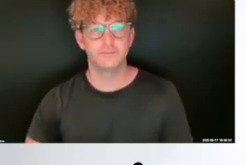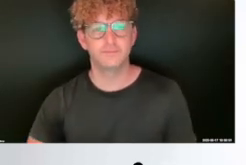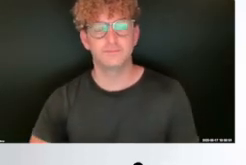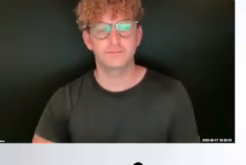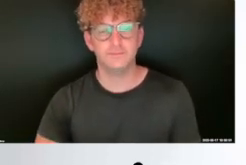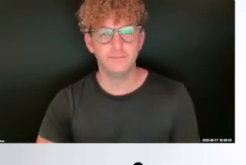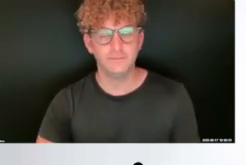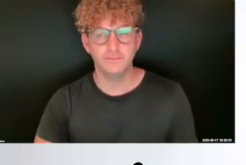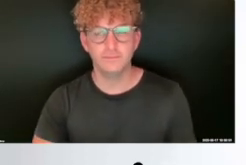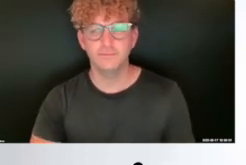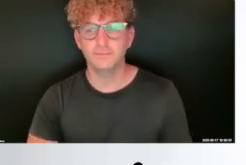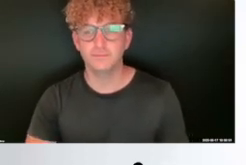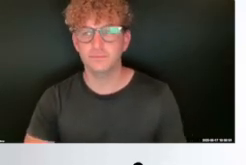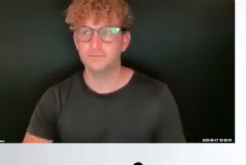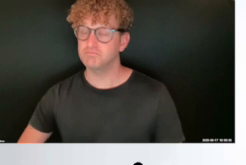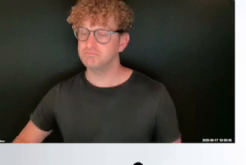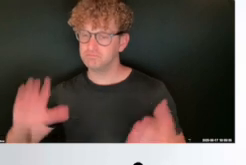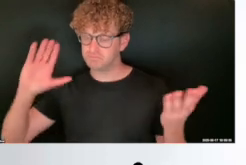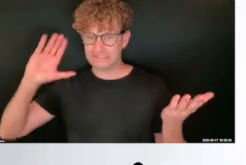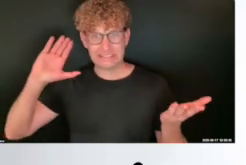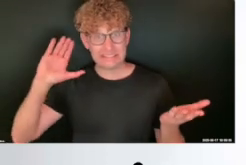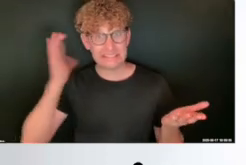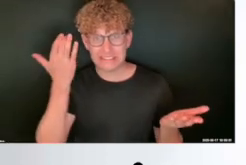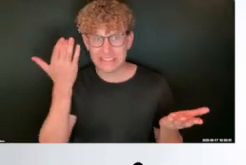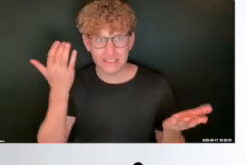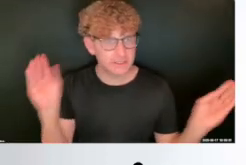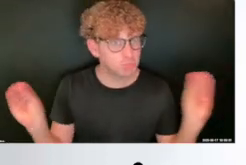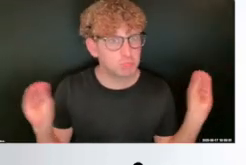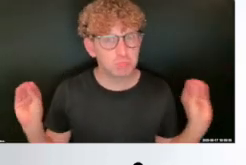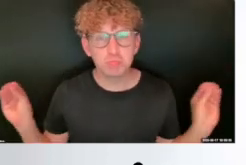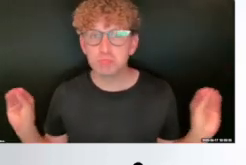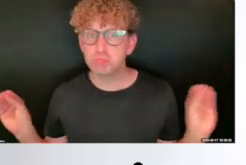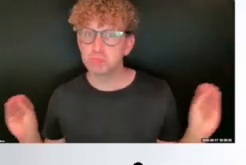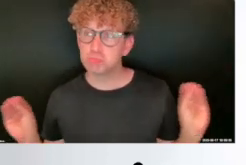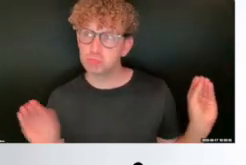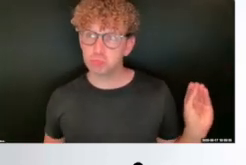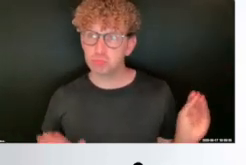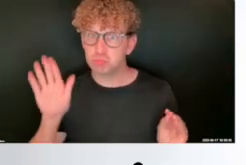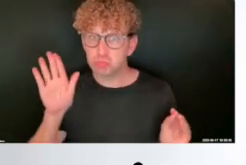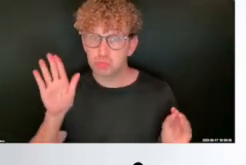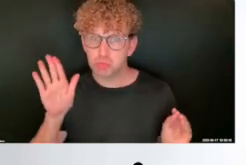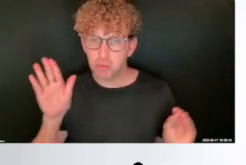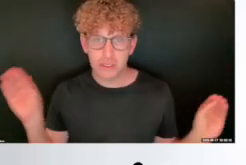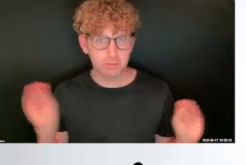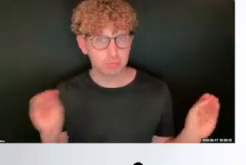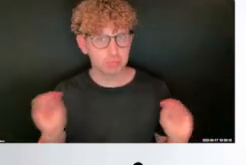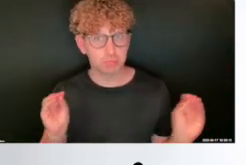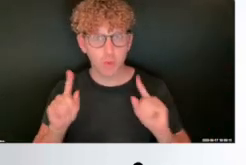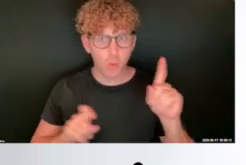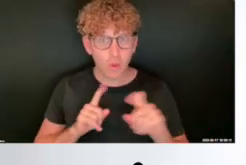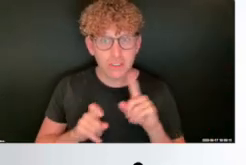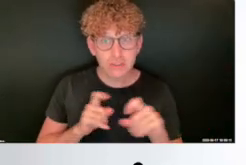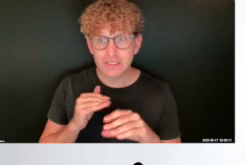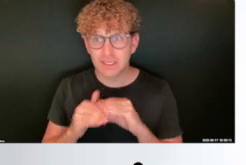from Emily. Yeah. Oh, sorry, can you hear me? Yes, go ahead. Okay, sorry. Yeah, my name is